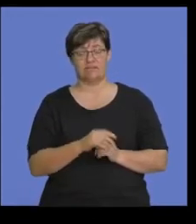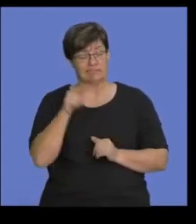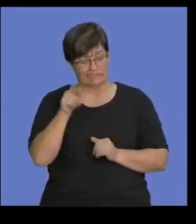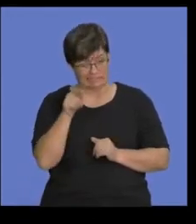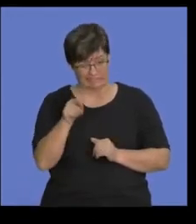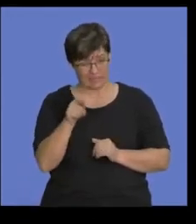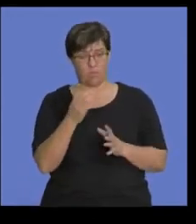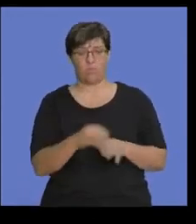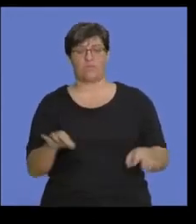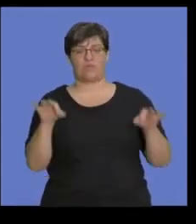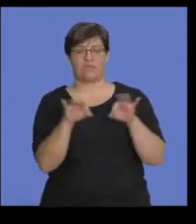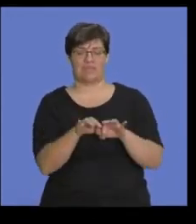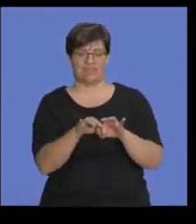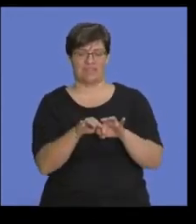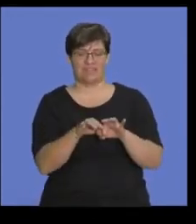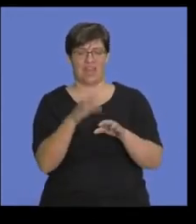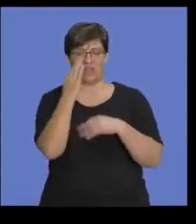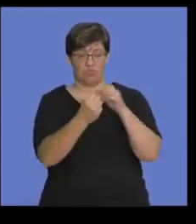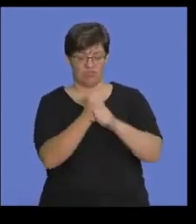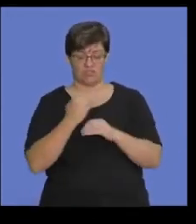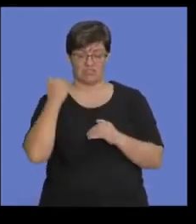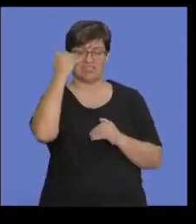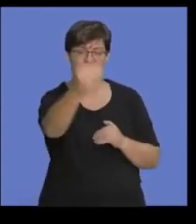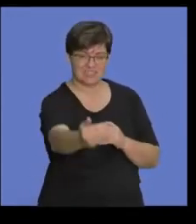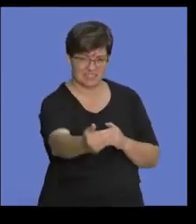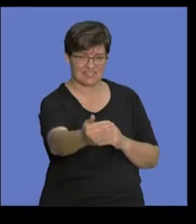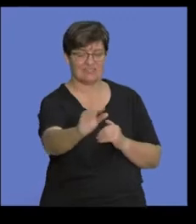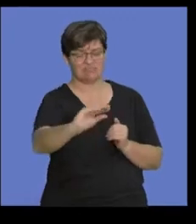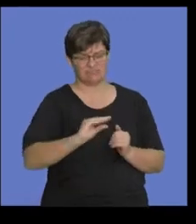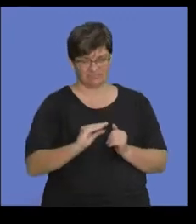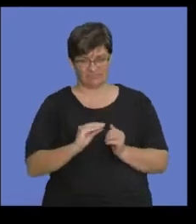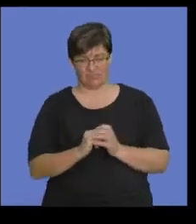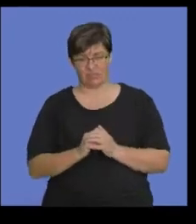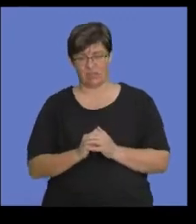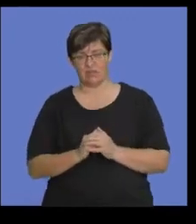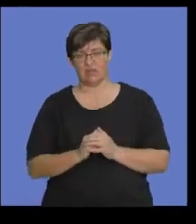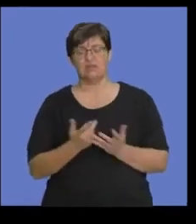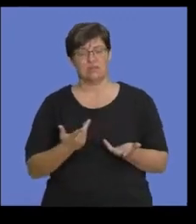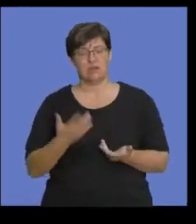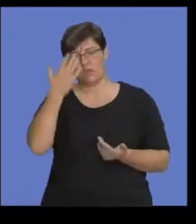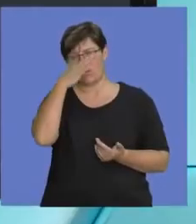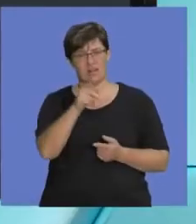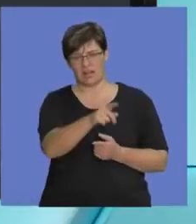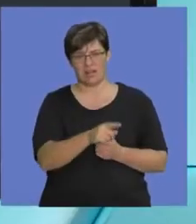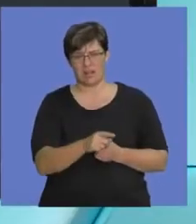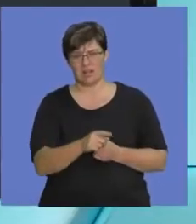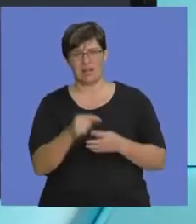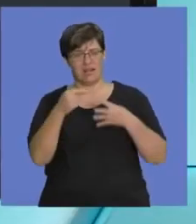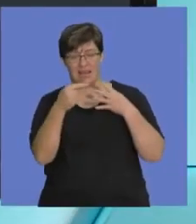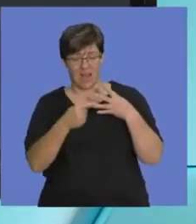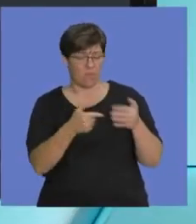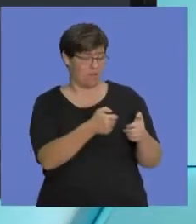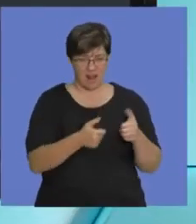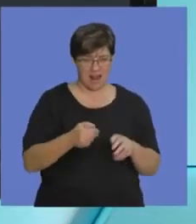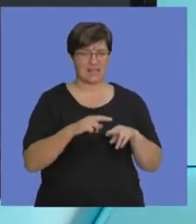1535. So that's what it will be worth after 3 years of having this console. So you can see that although we love